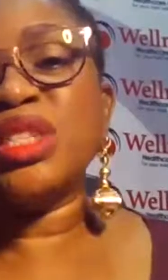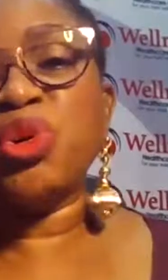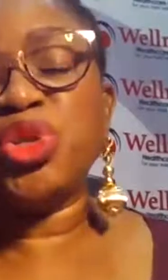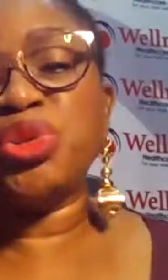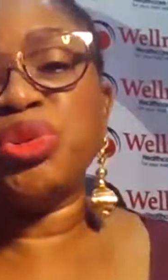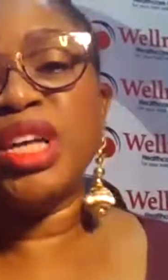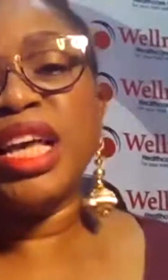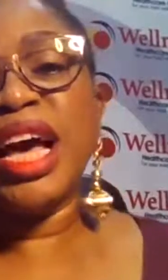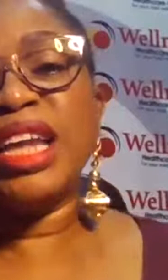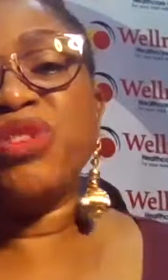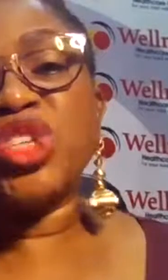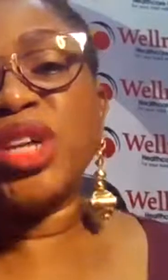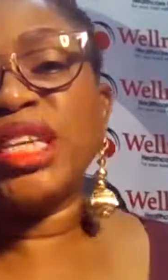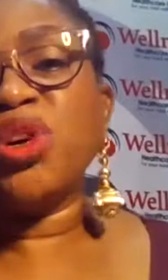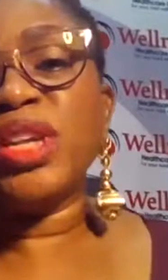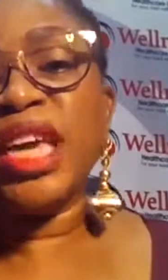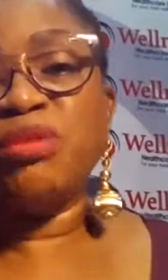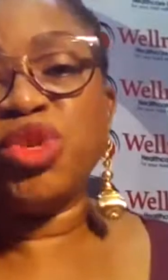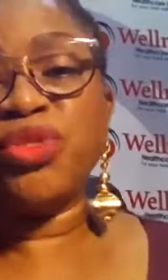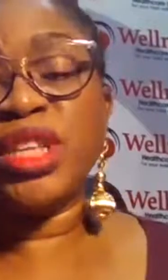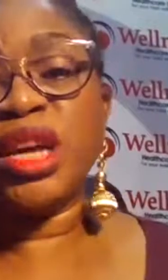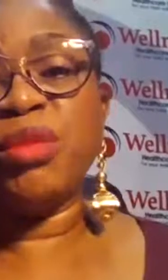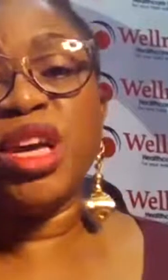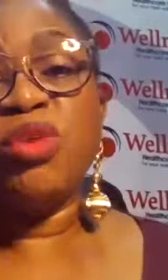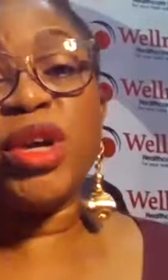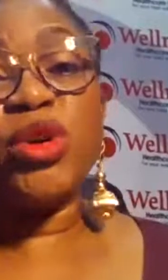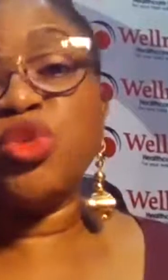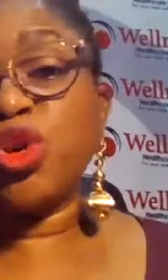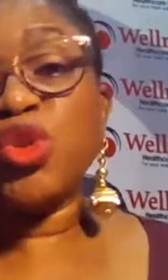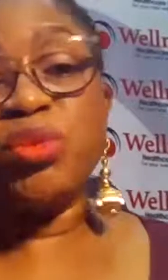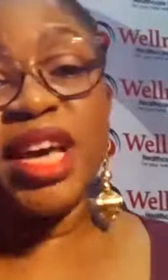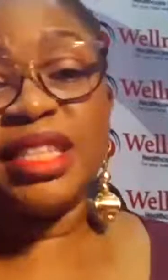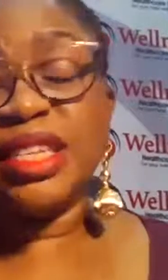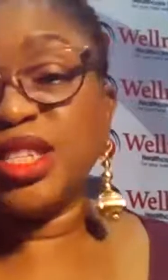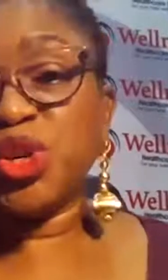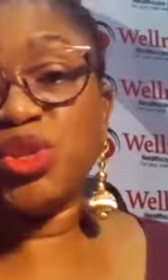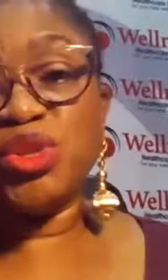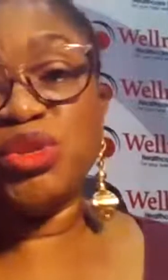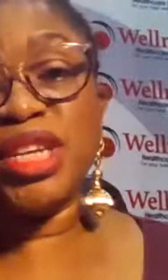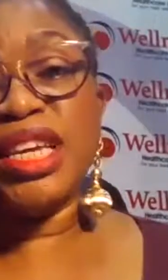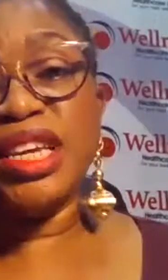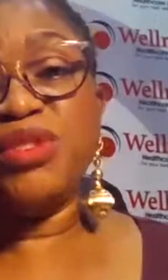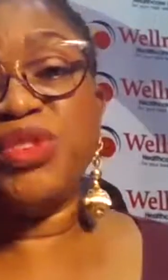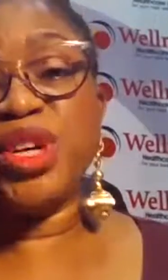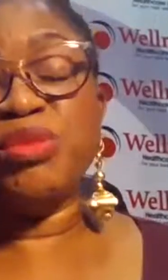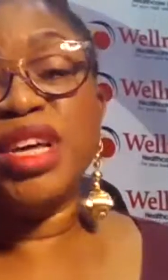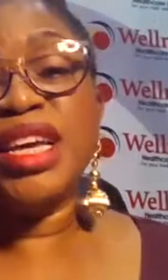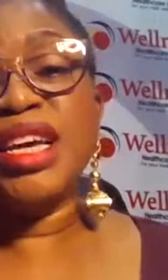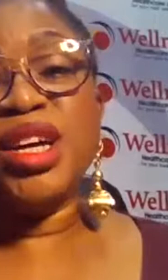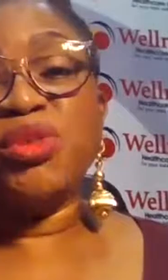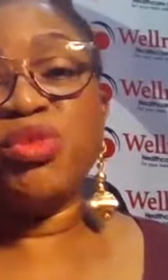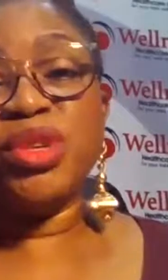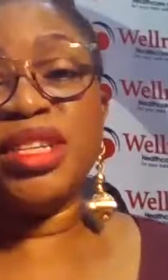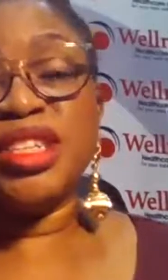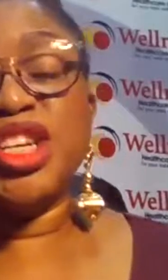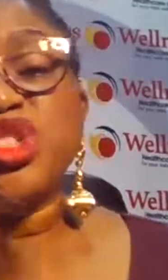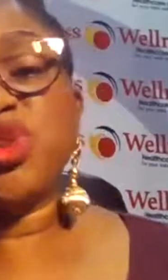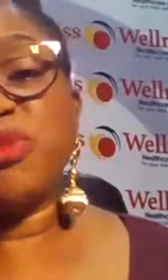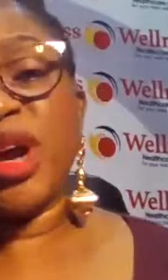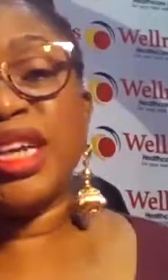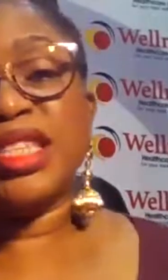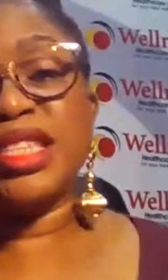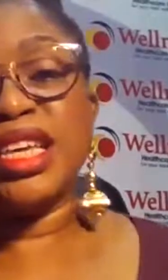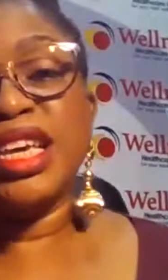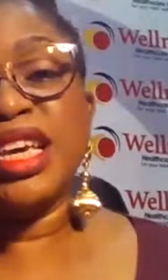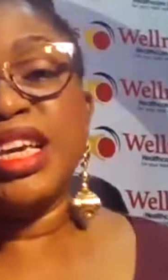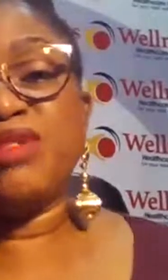they had to go through, and eventually God came through for them. We're going to also be asking the doctors today if the issue